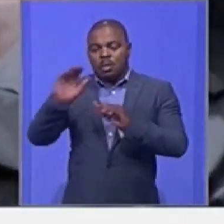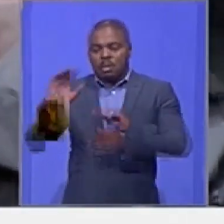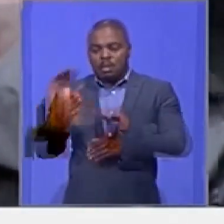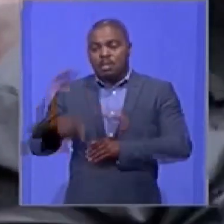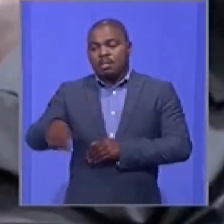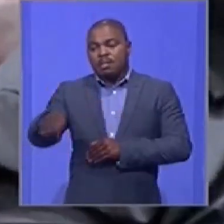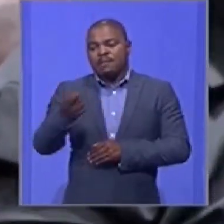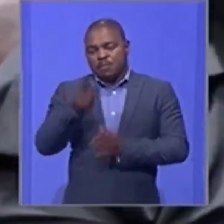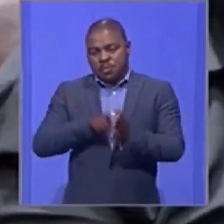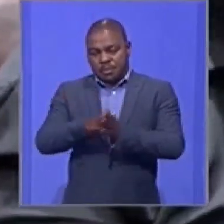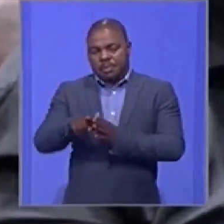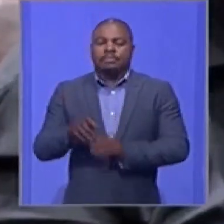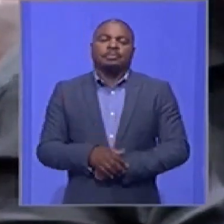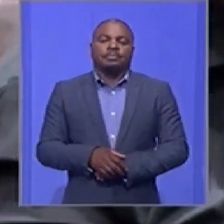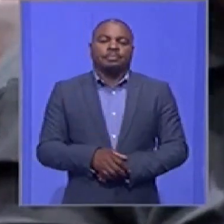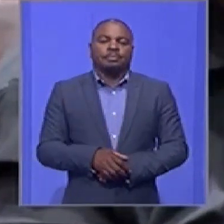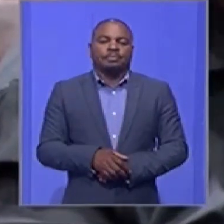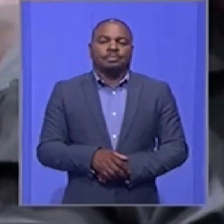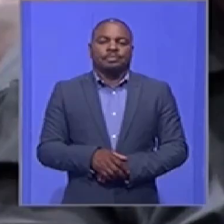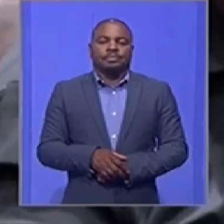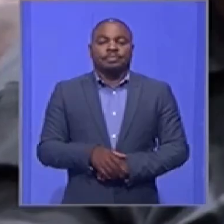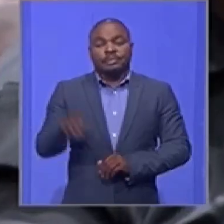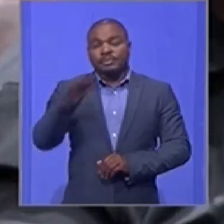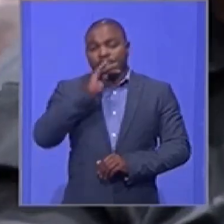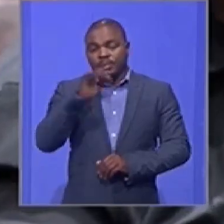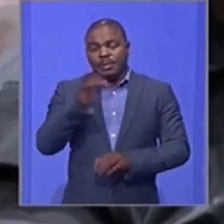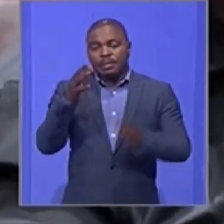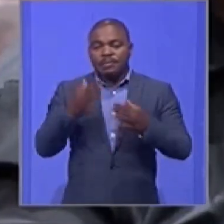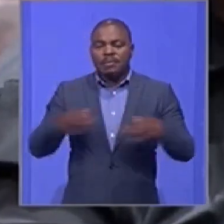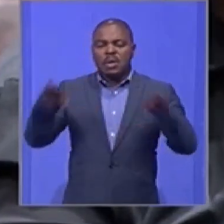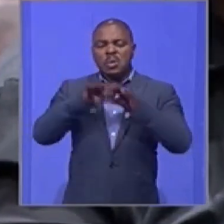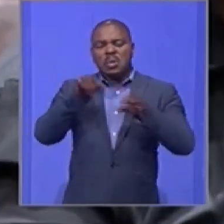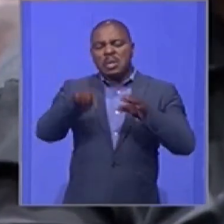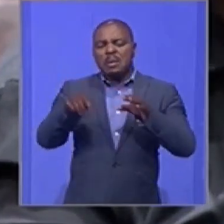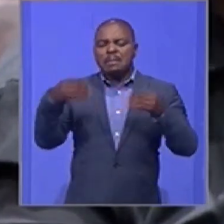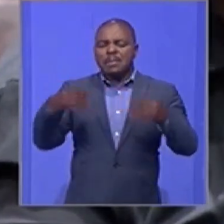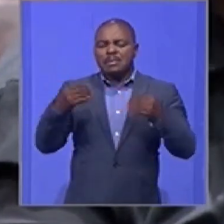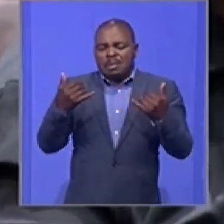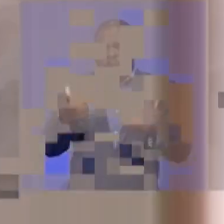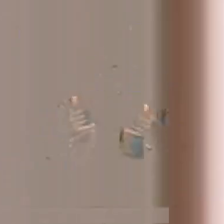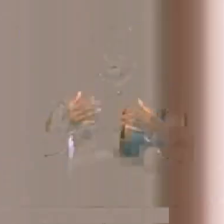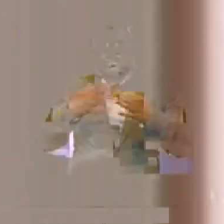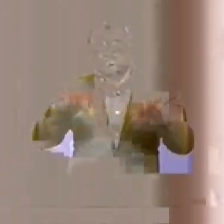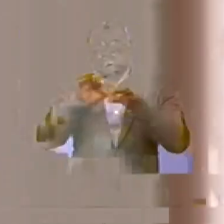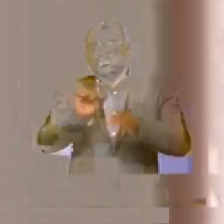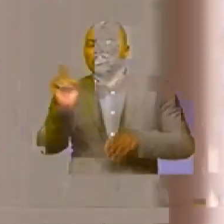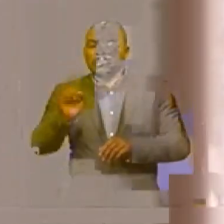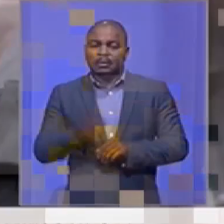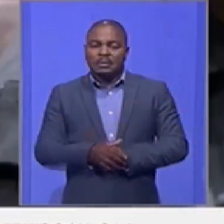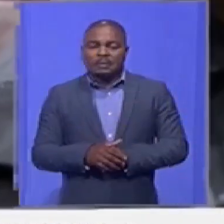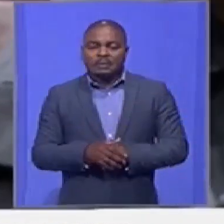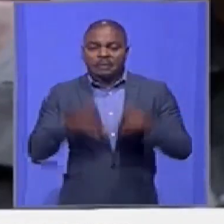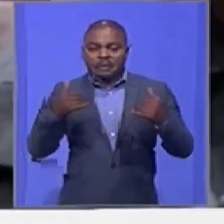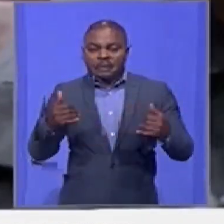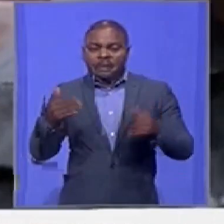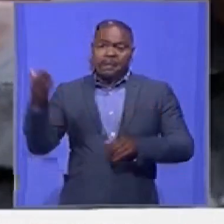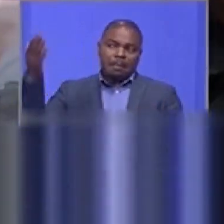weeks. And that says what is the value of the business as it is now. Of course, the big difference